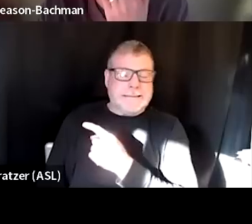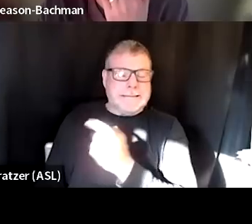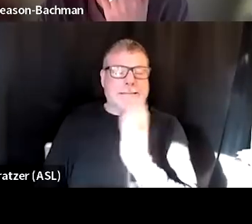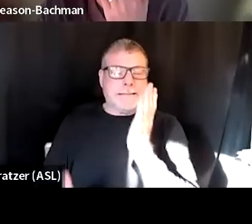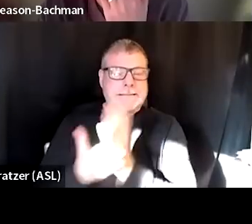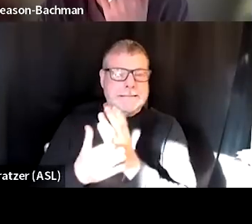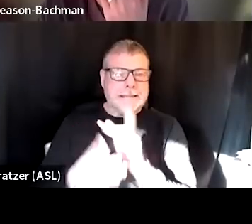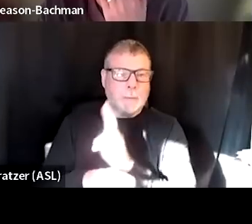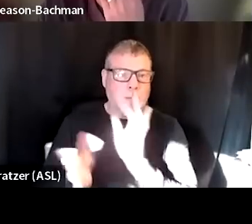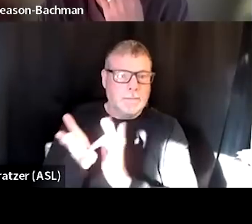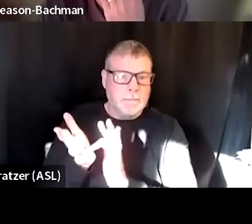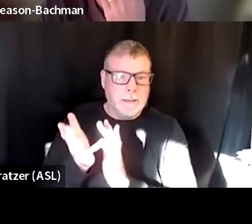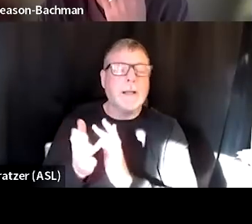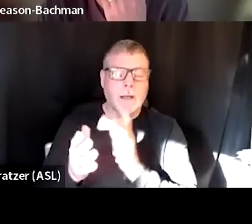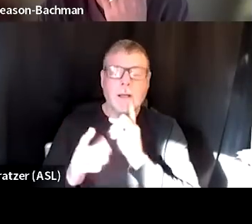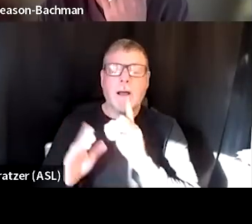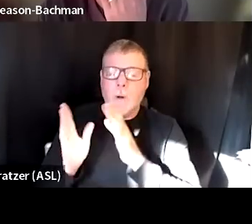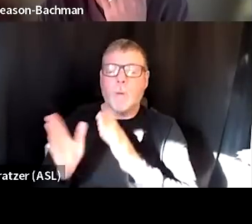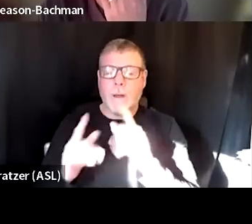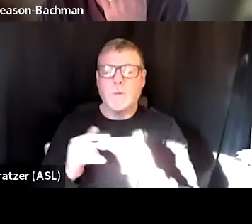Is there any way you can help them out?